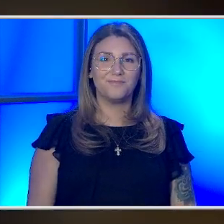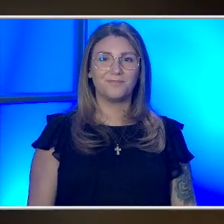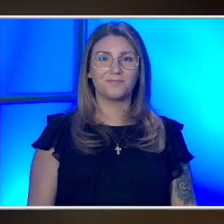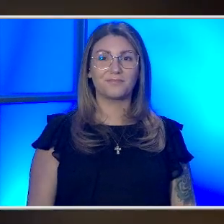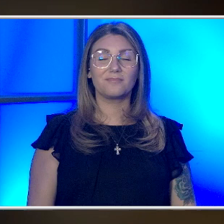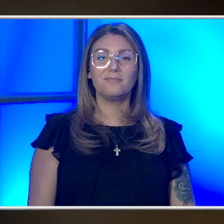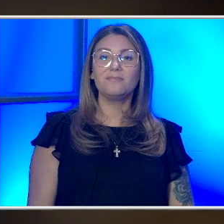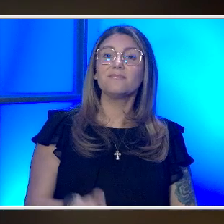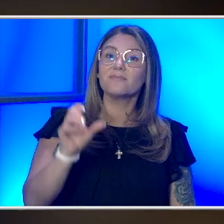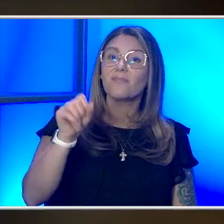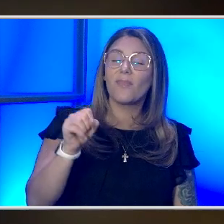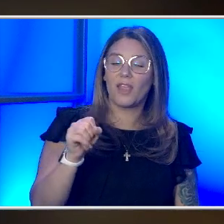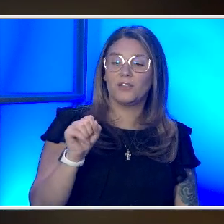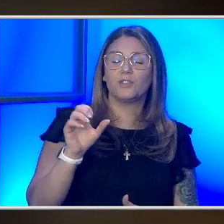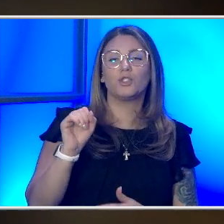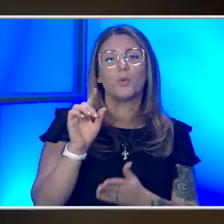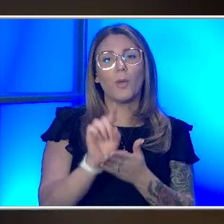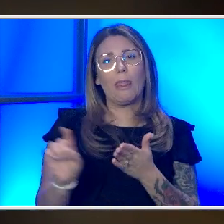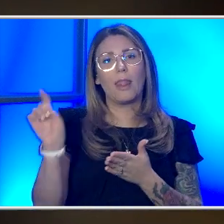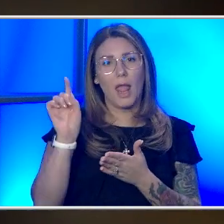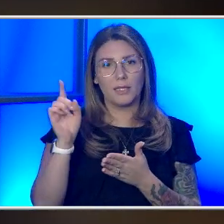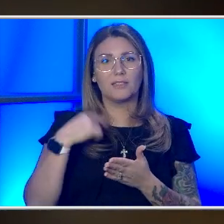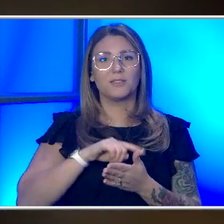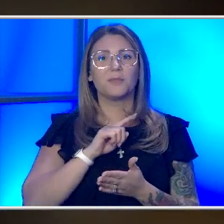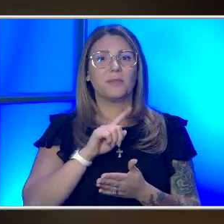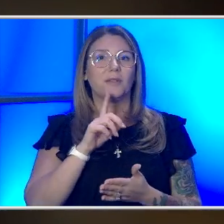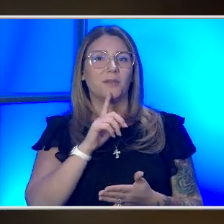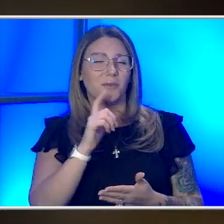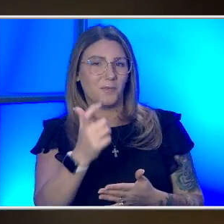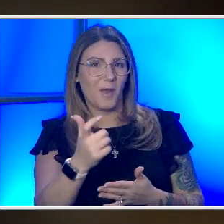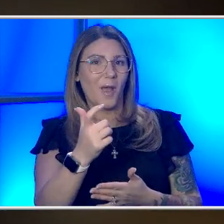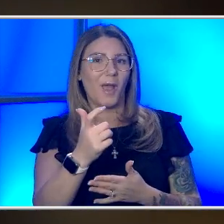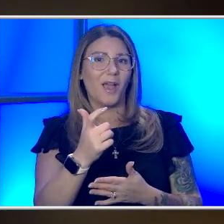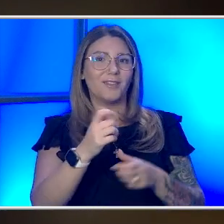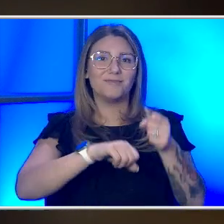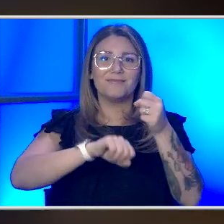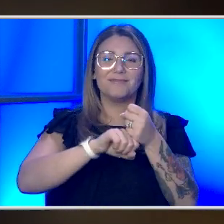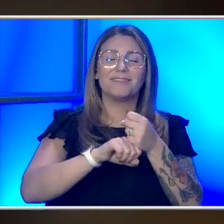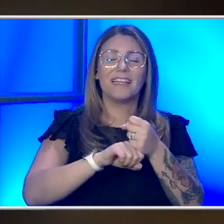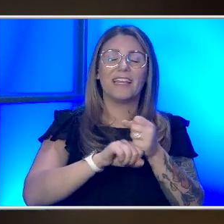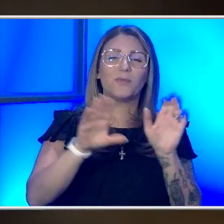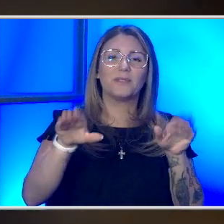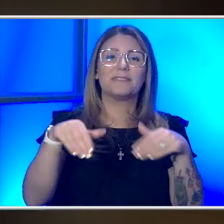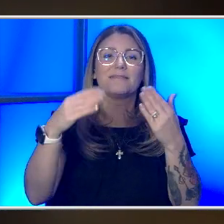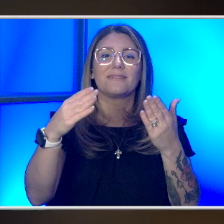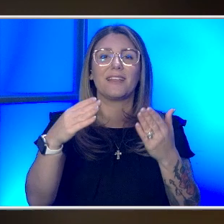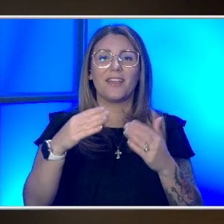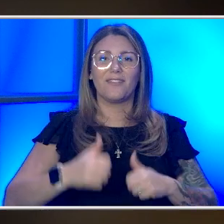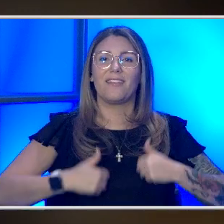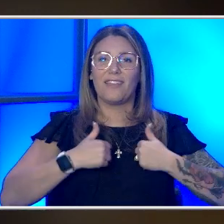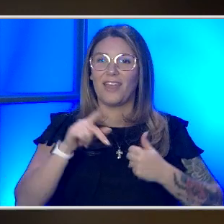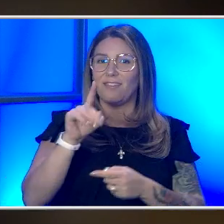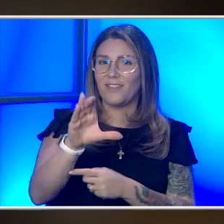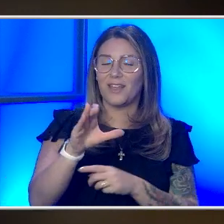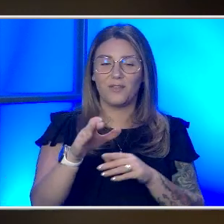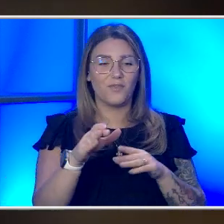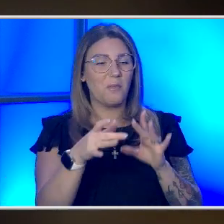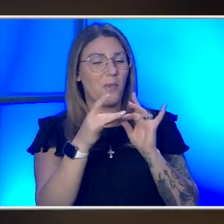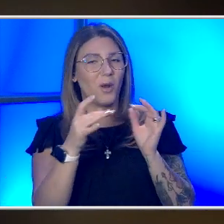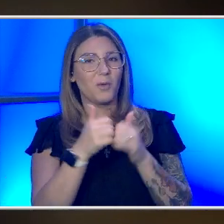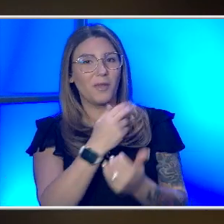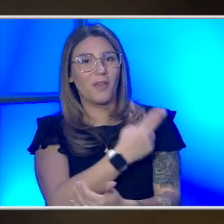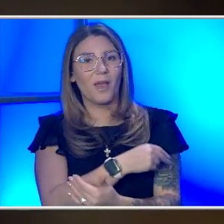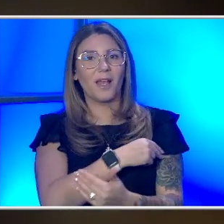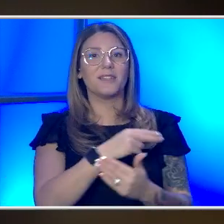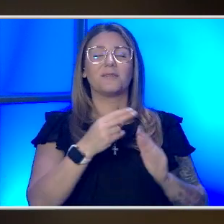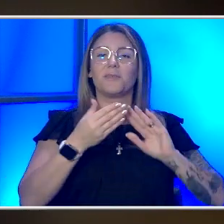last week we actually did launch a campaign called Give Life KC. We're partnering with our hospitals, we're partnering with community